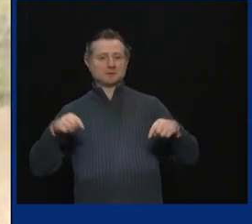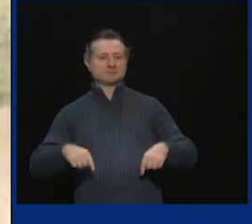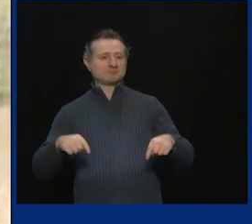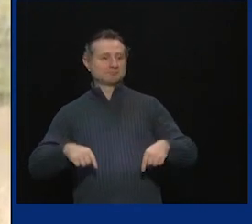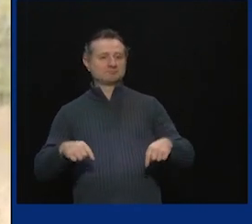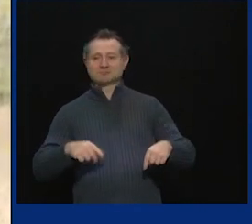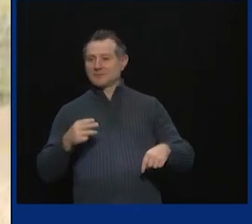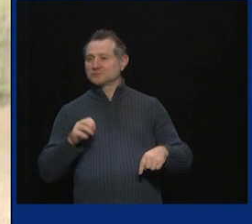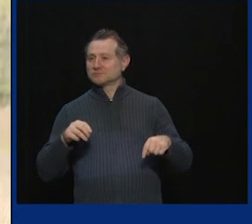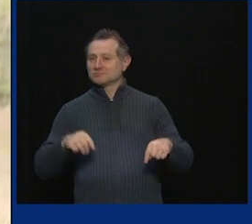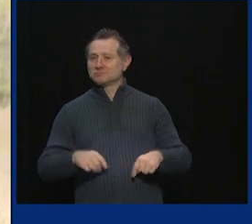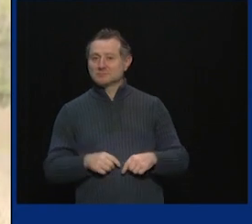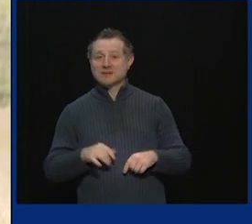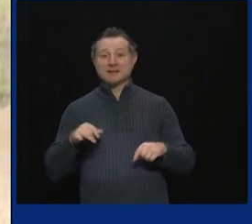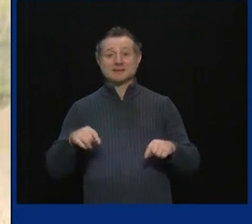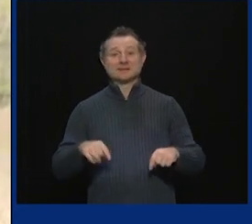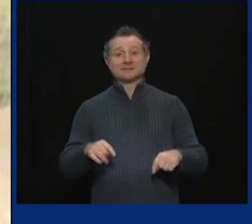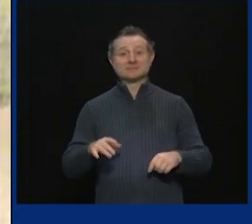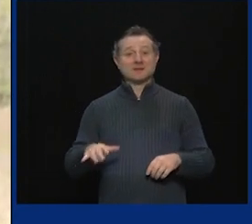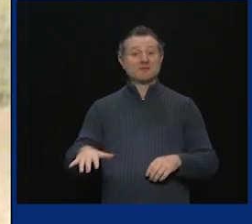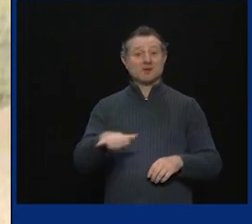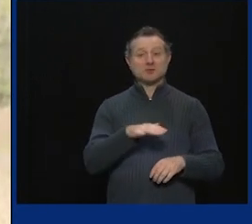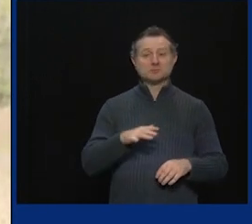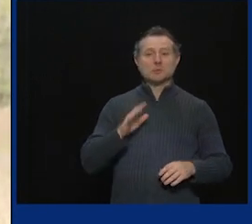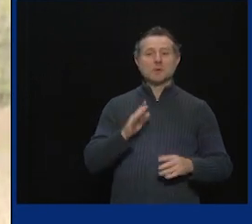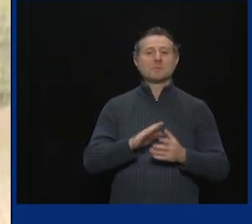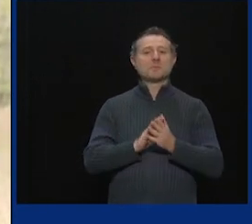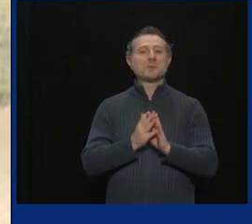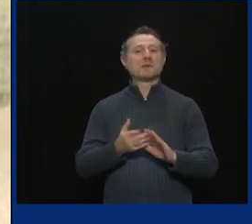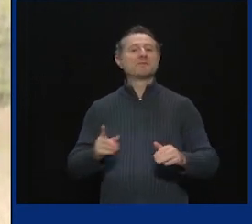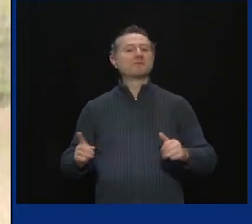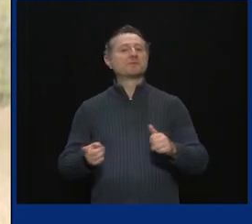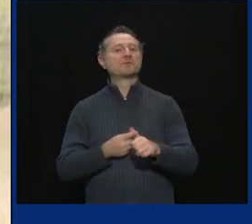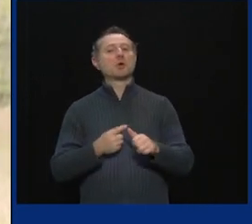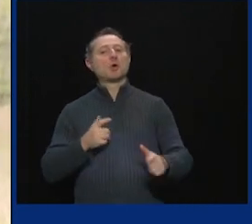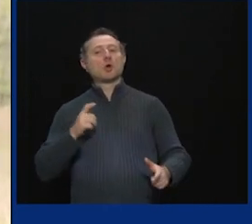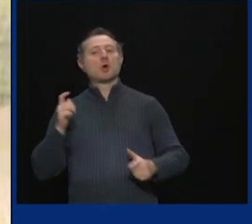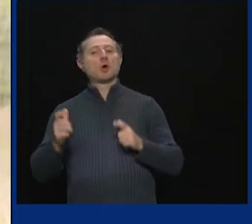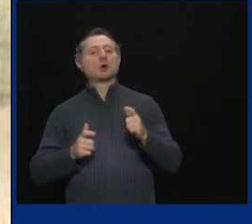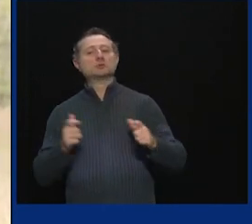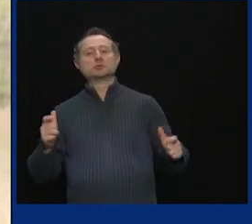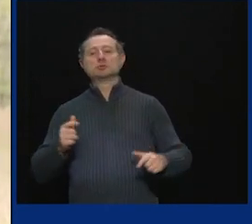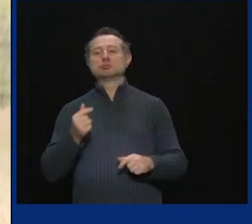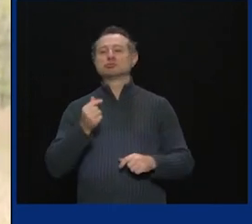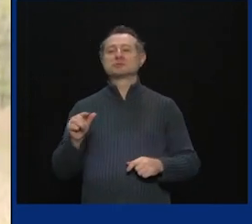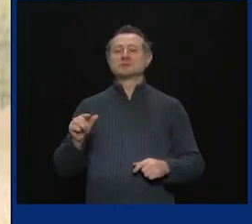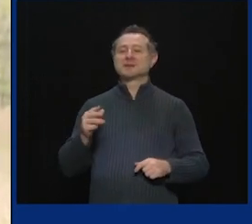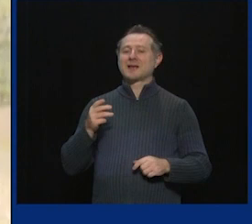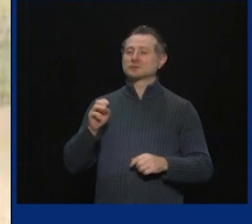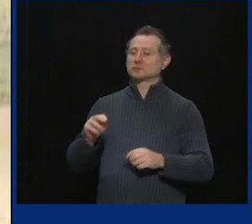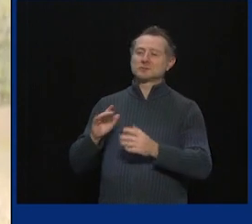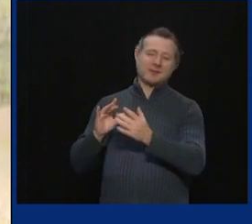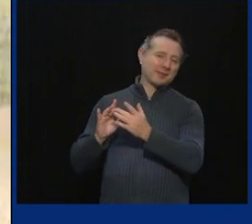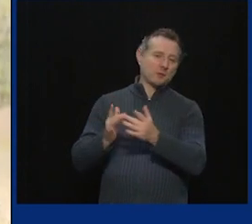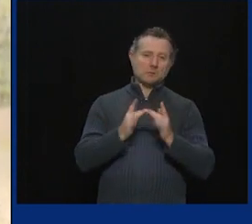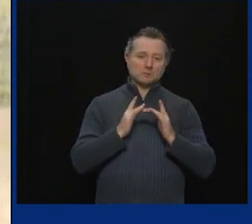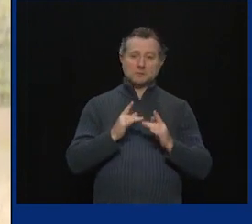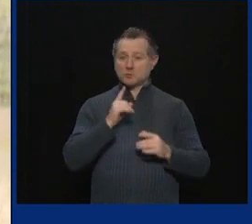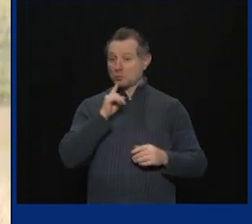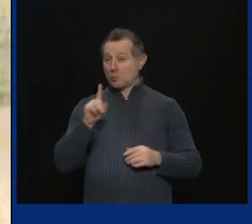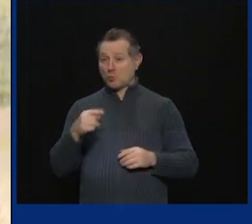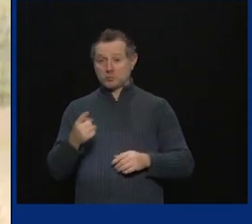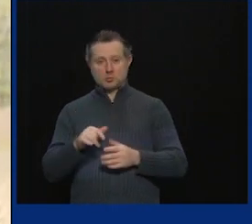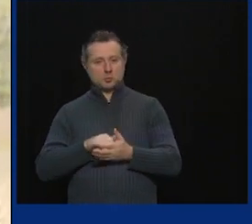the first large-scale green hydrogen network, not only in New York, not only in the